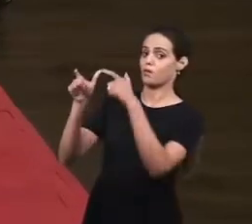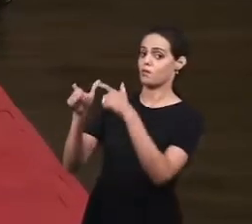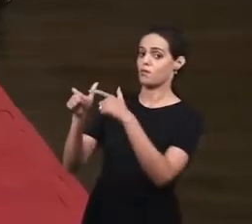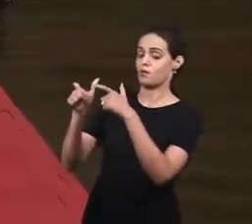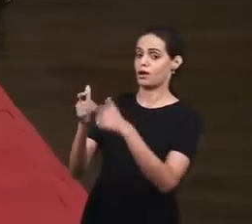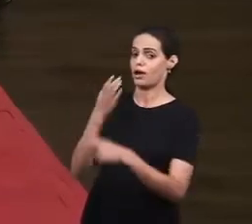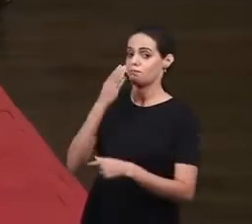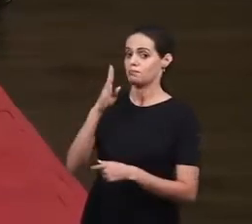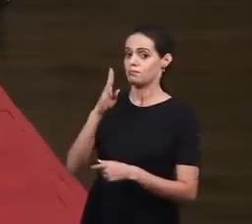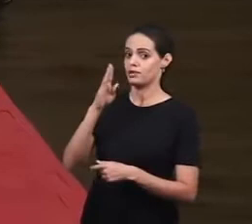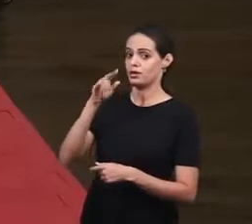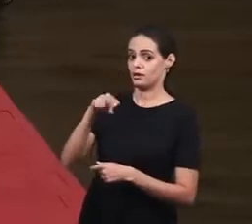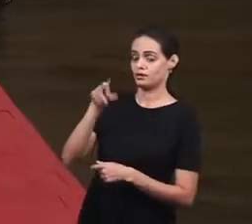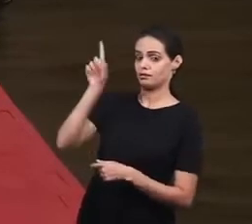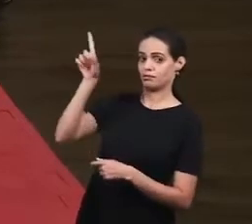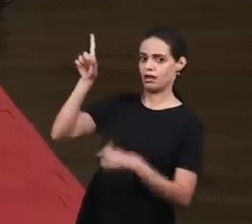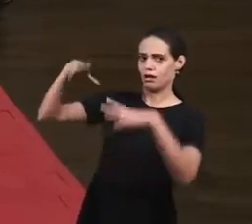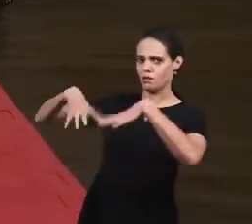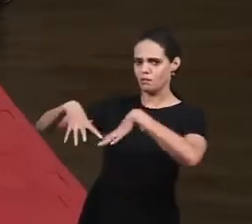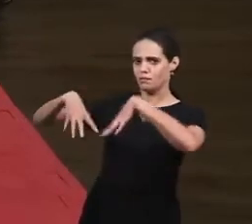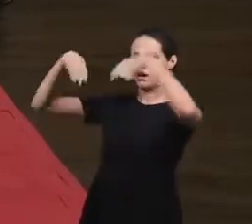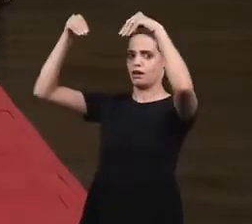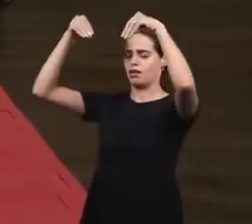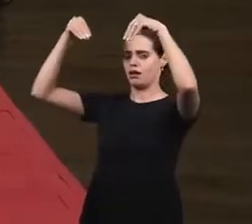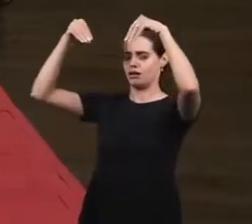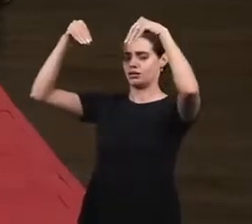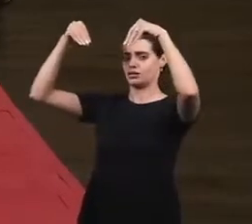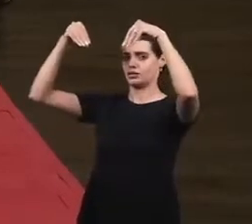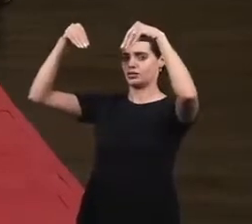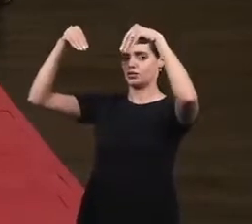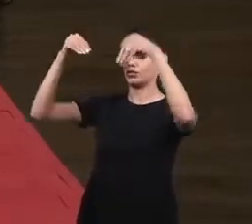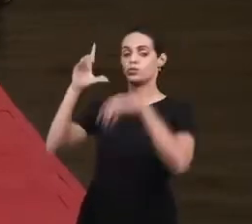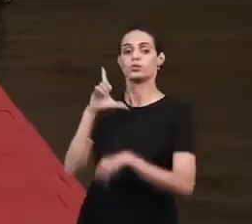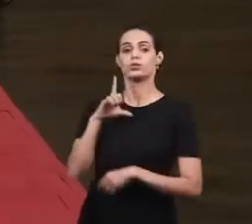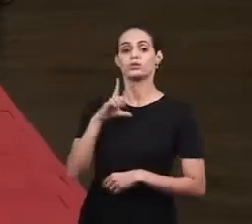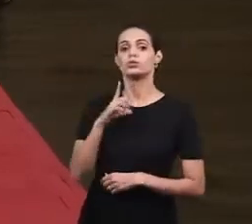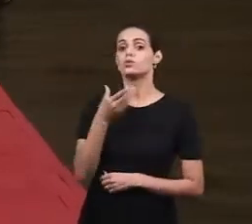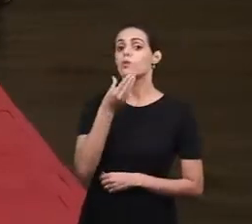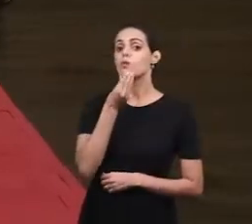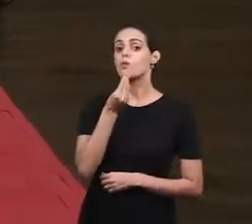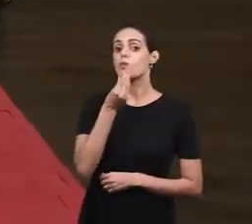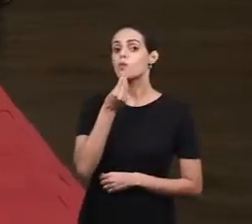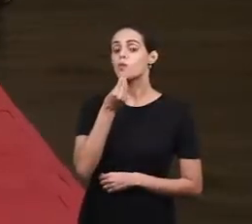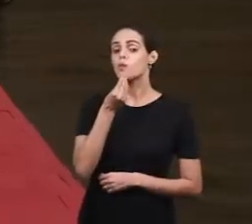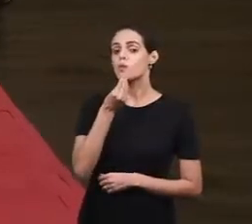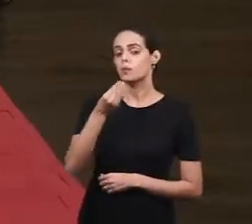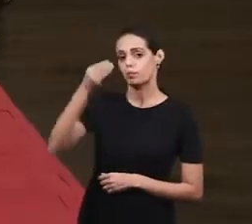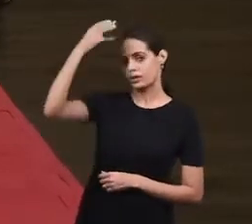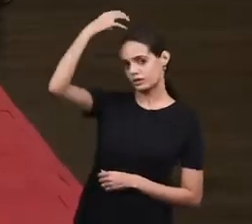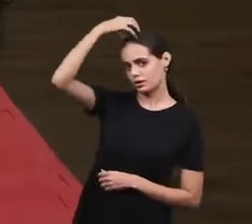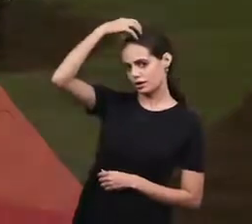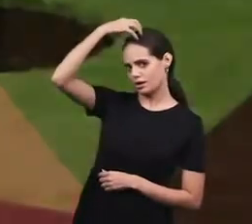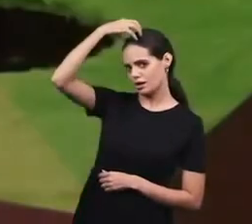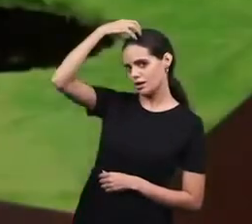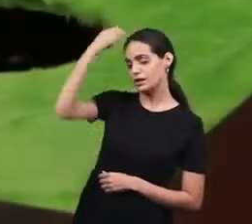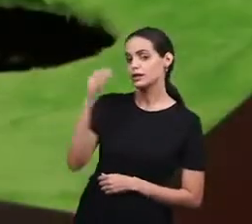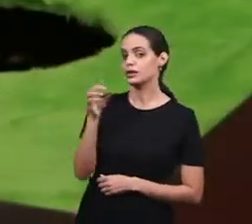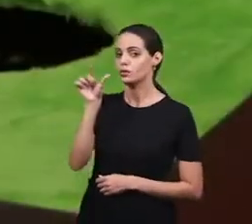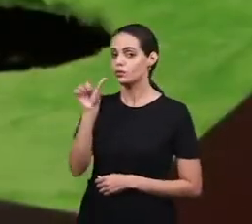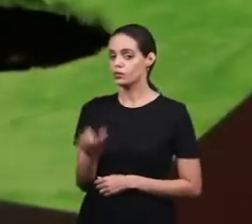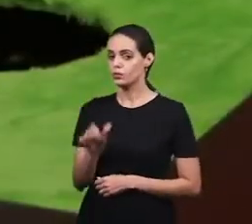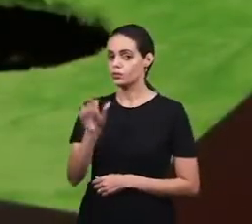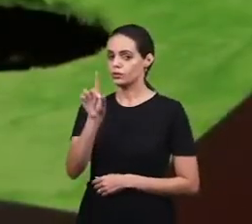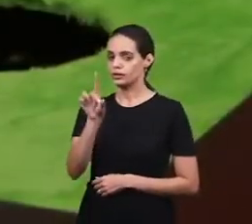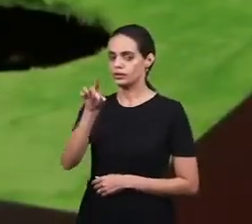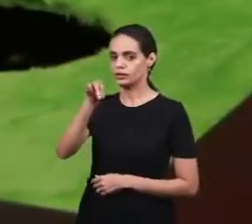in Babylon. And in the palace, there was a king. Look at Daniel right here, close to the